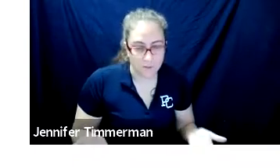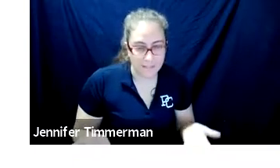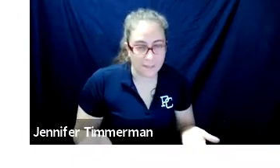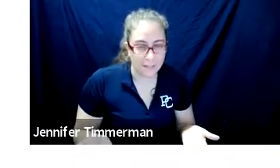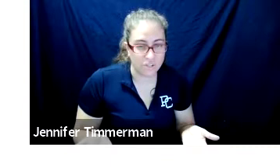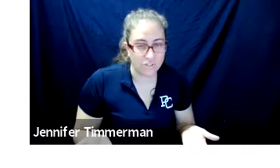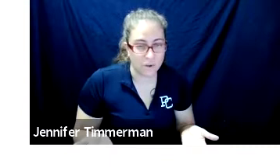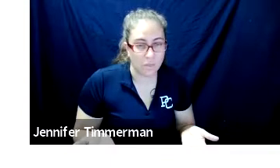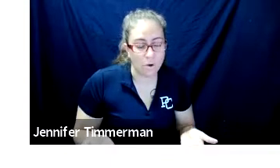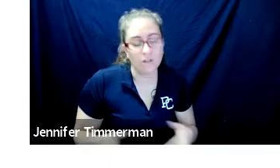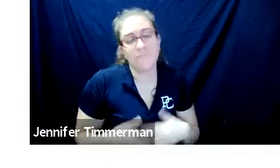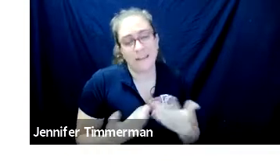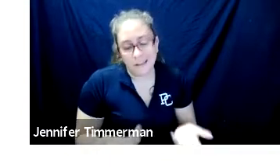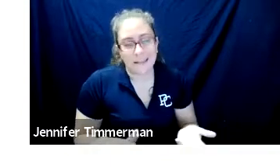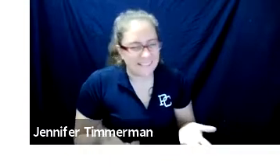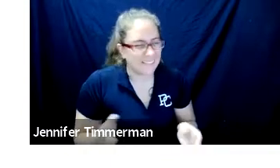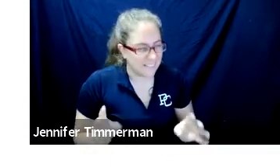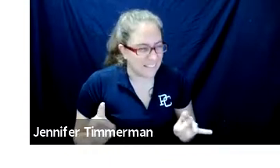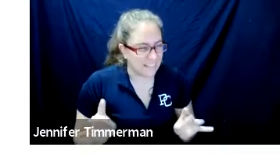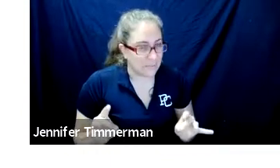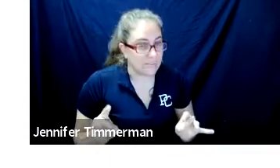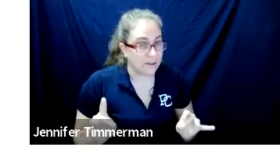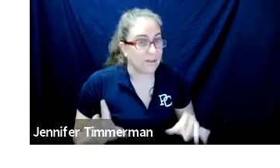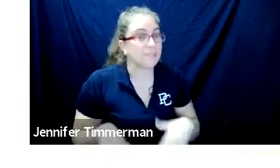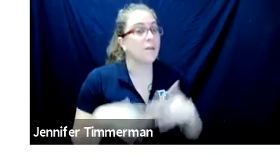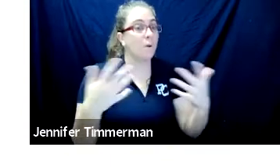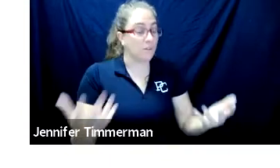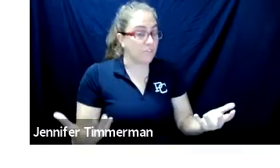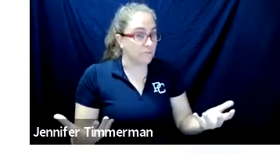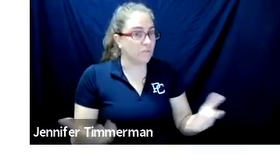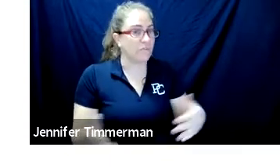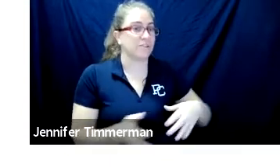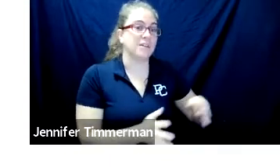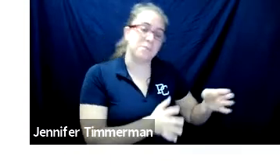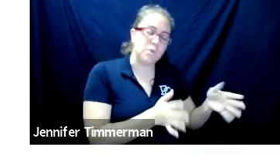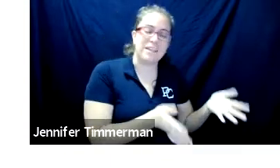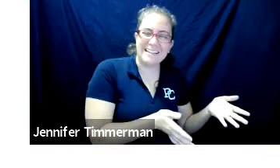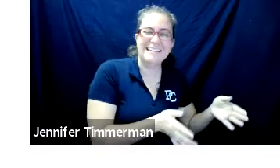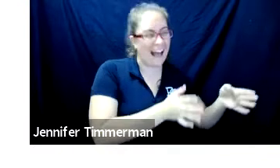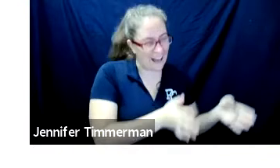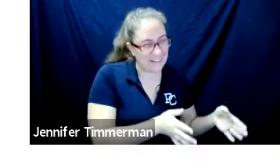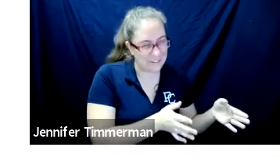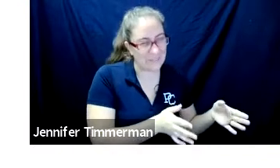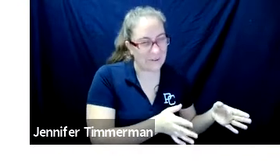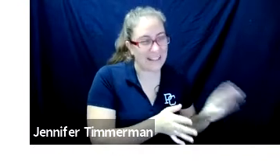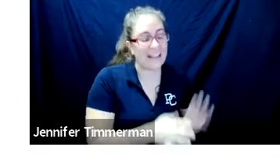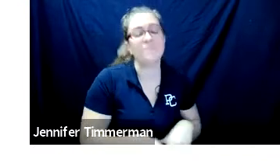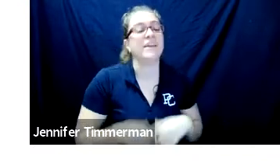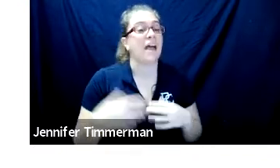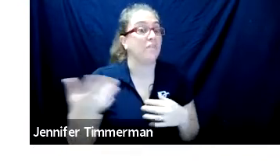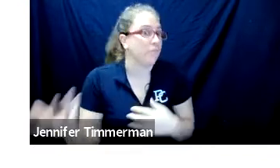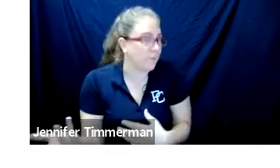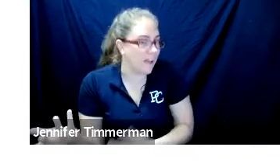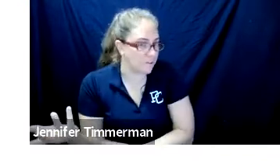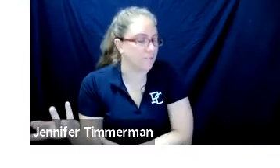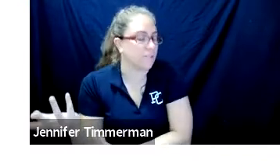the number of sign languages around the world, it gets a little sticky in those areas. But we do know that there's between 138